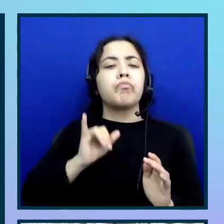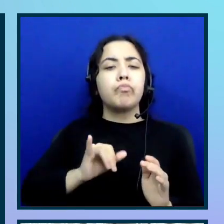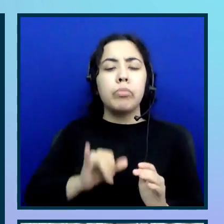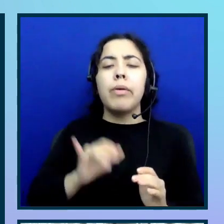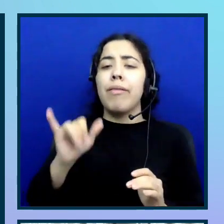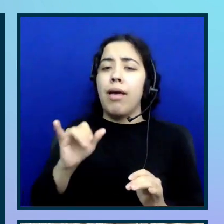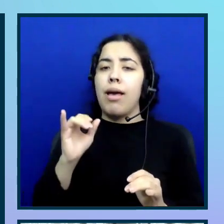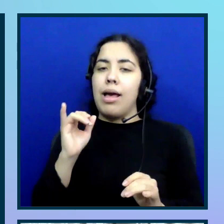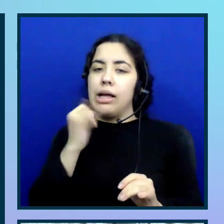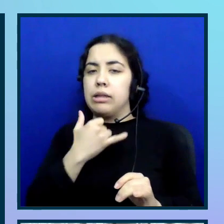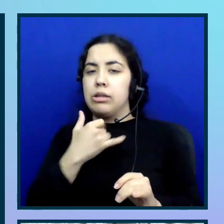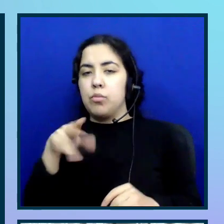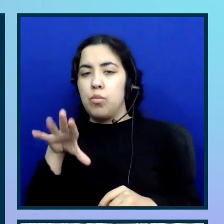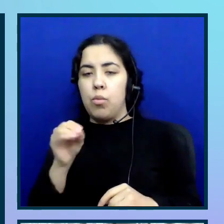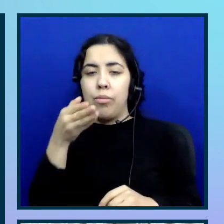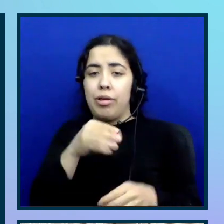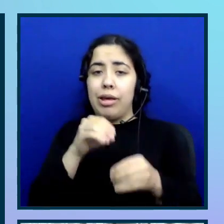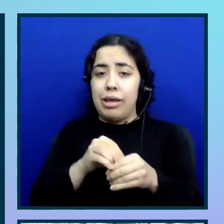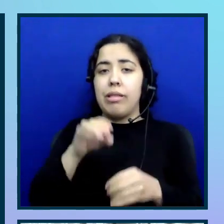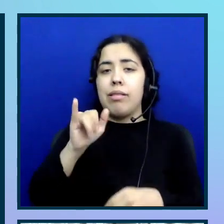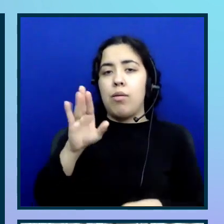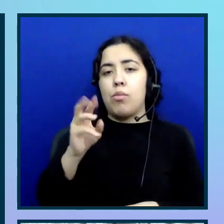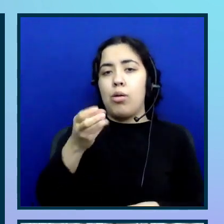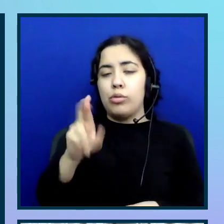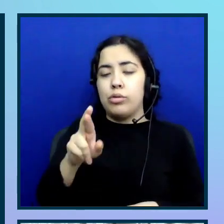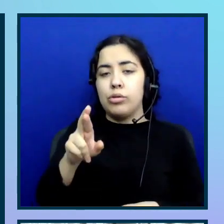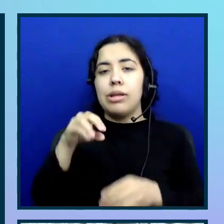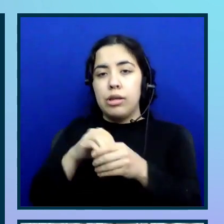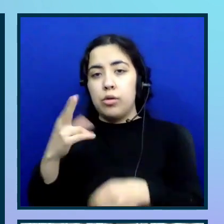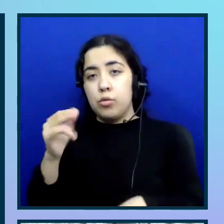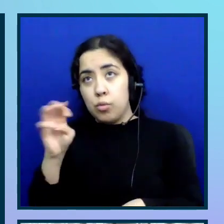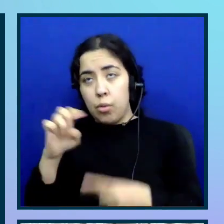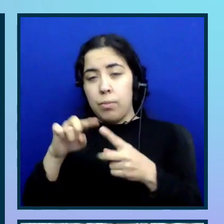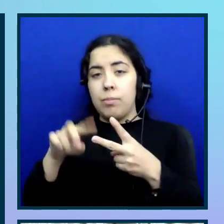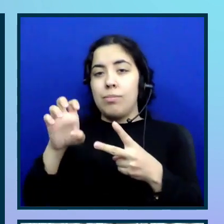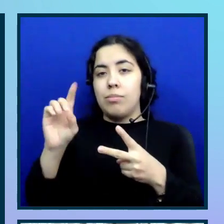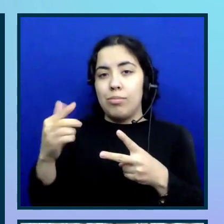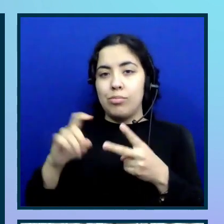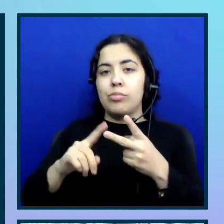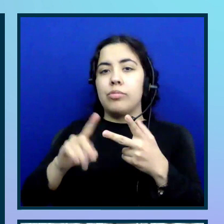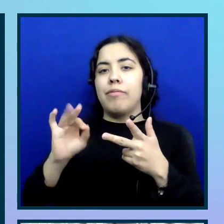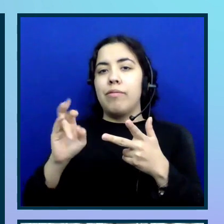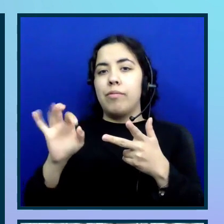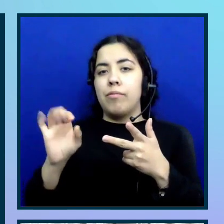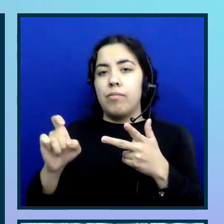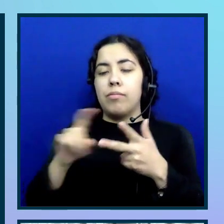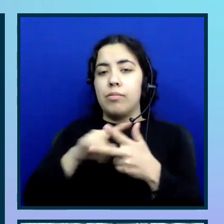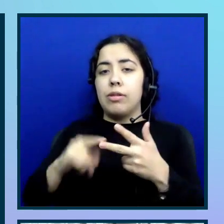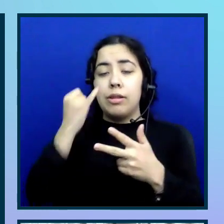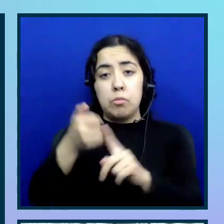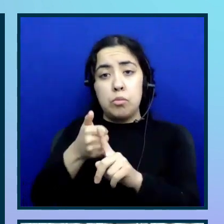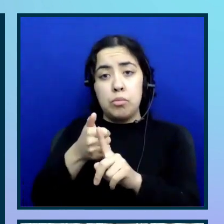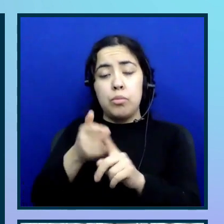browser. It's available for Chrome, Edge, and Firefox. So if you are developing and you have the extension